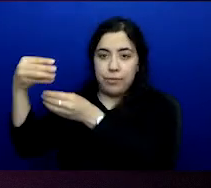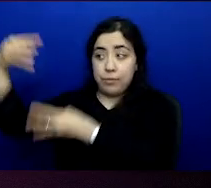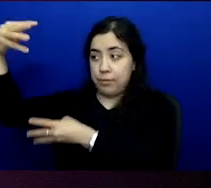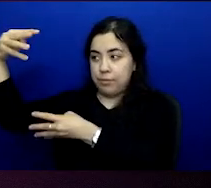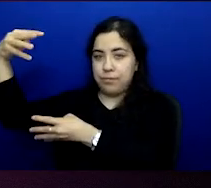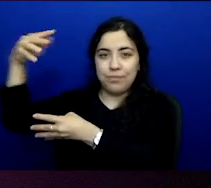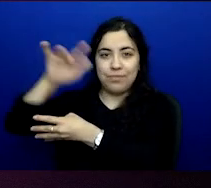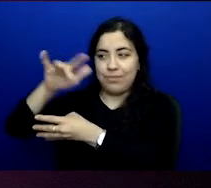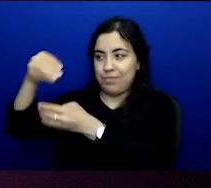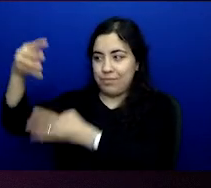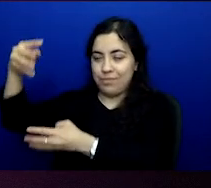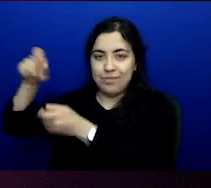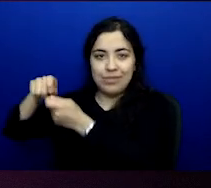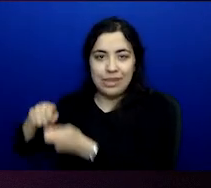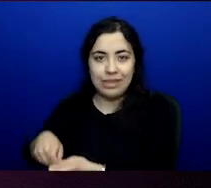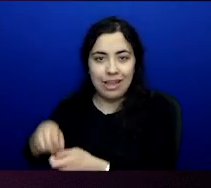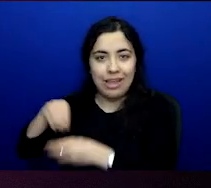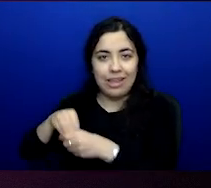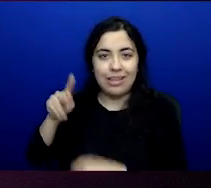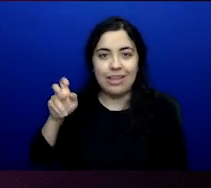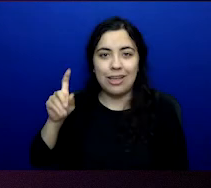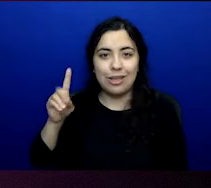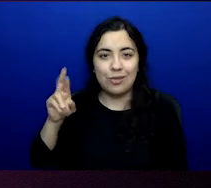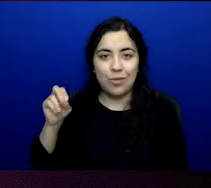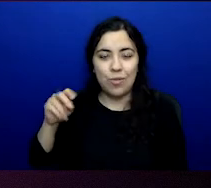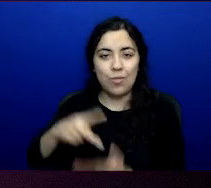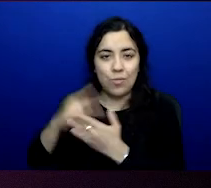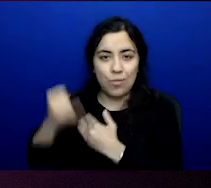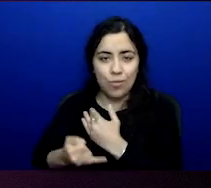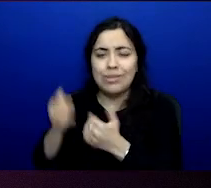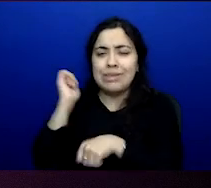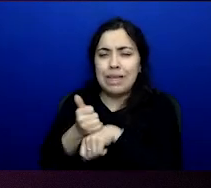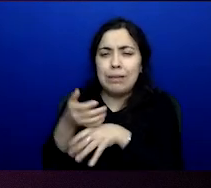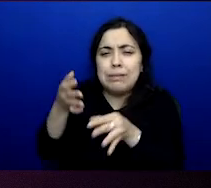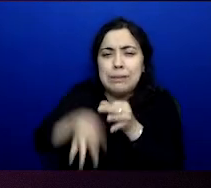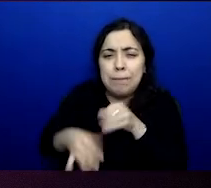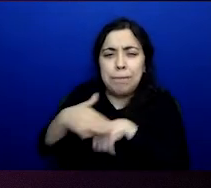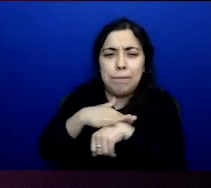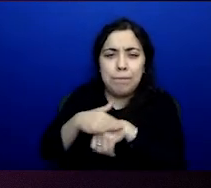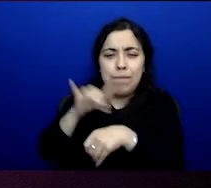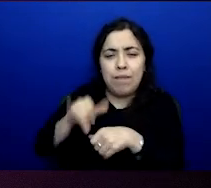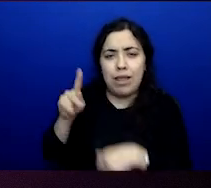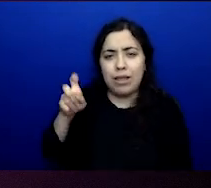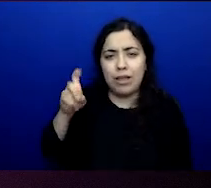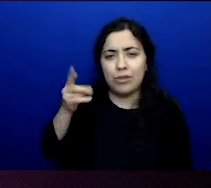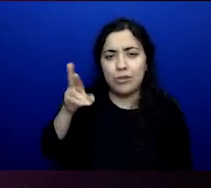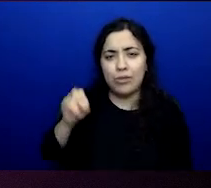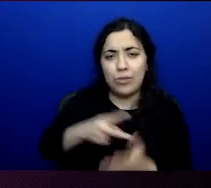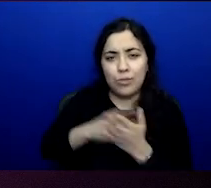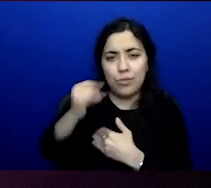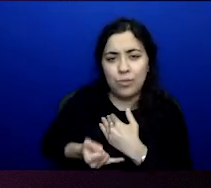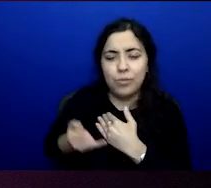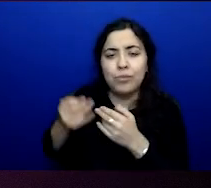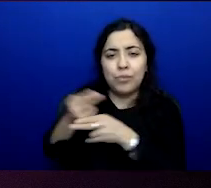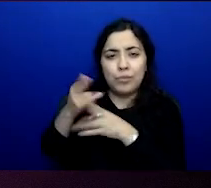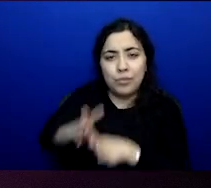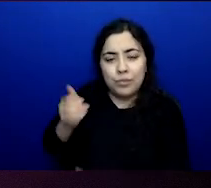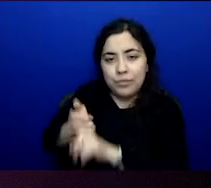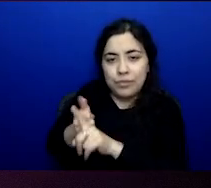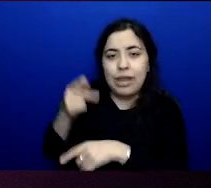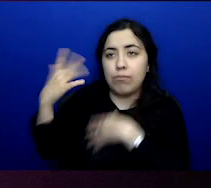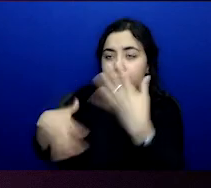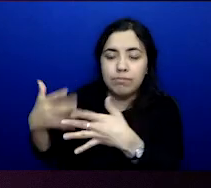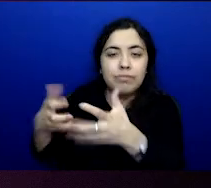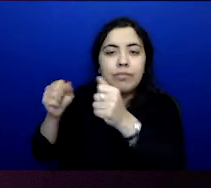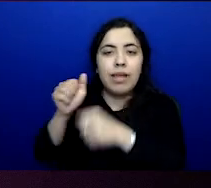project. So the setup is very simple. Within the Kedro project, the user can spin up the Kedro-viz